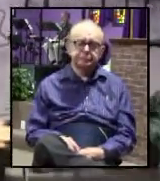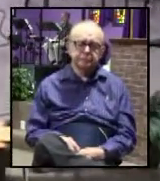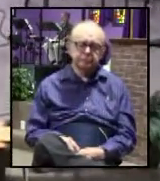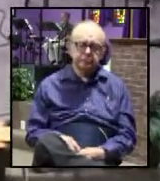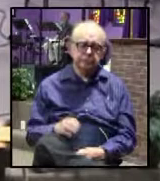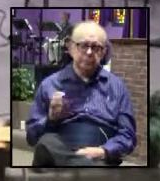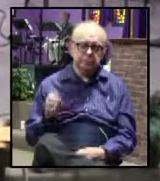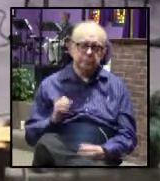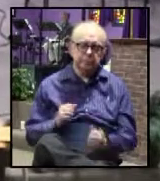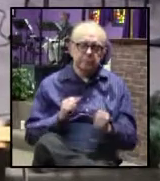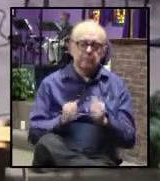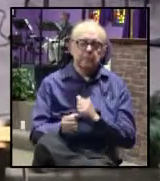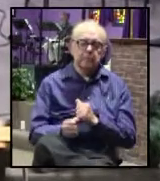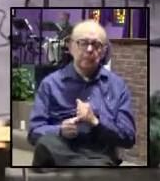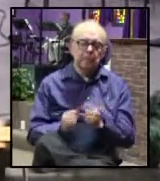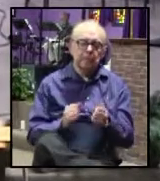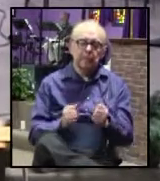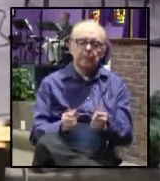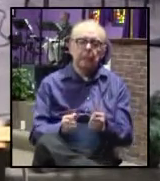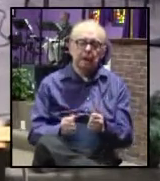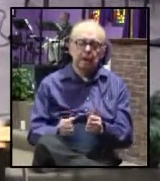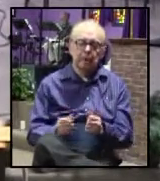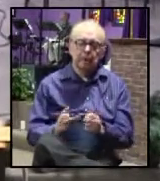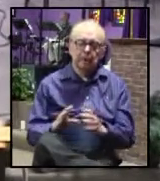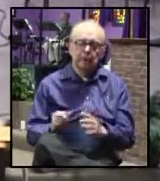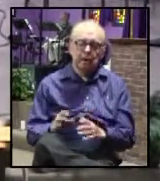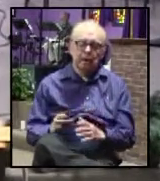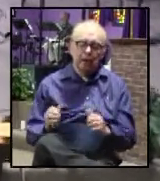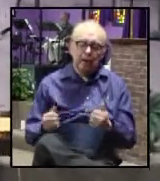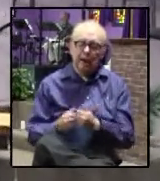You ever driven by a car accident when you were the first person?